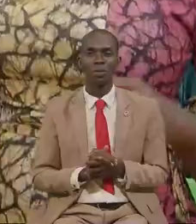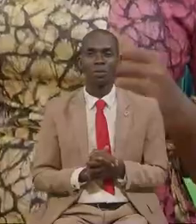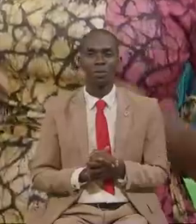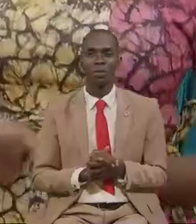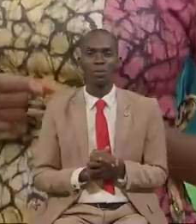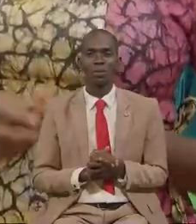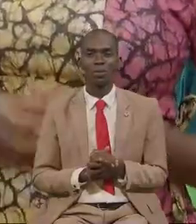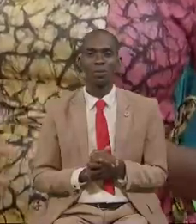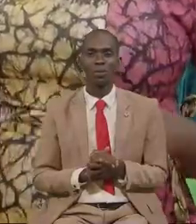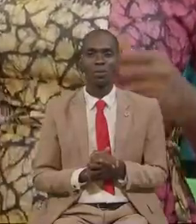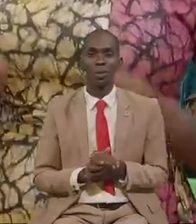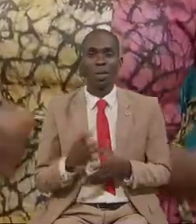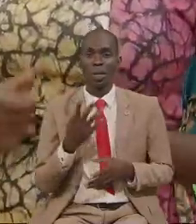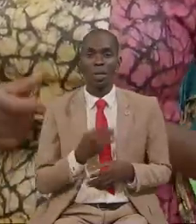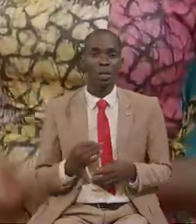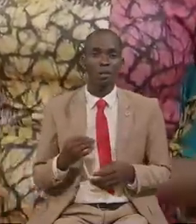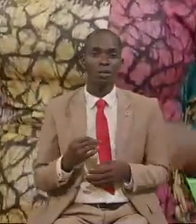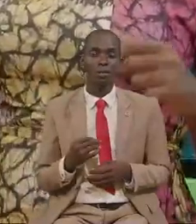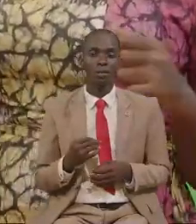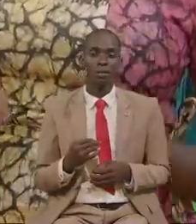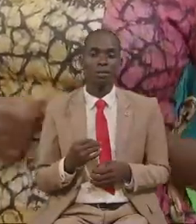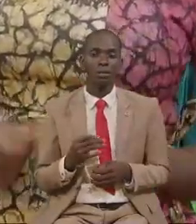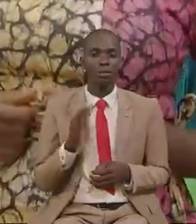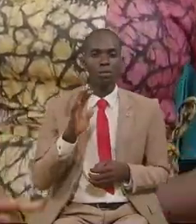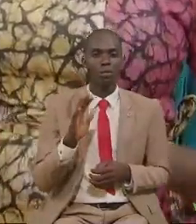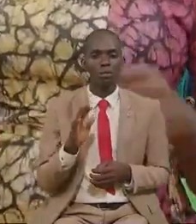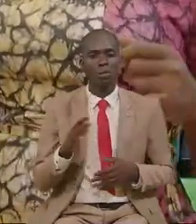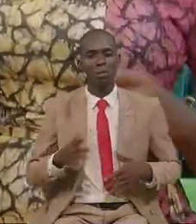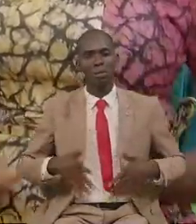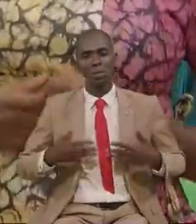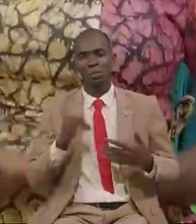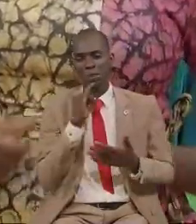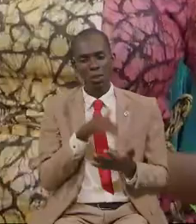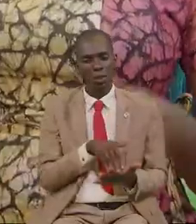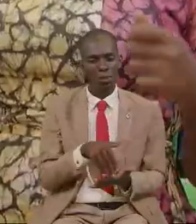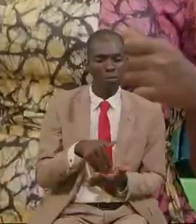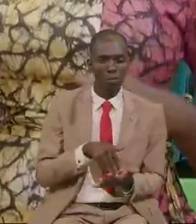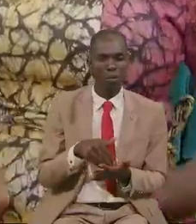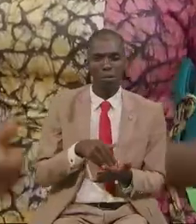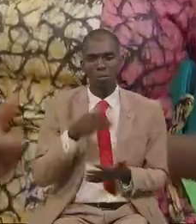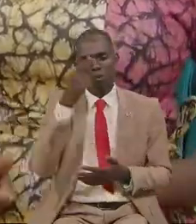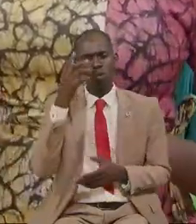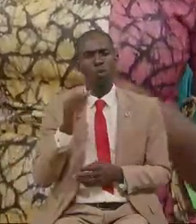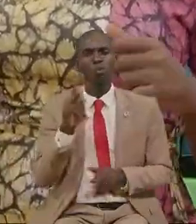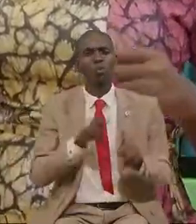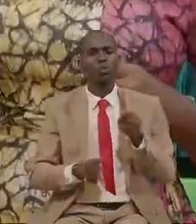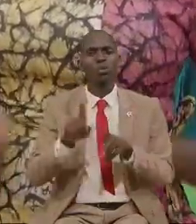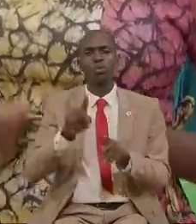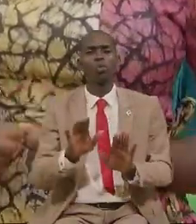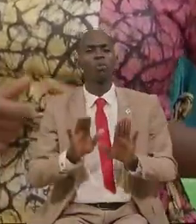And your life is stable here and there because of the people you fear.